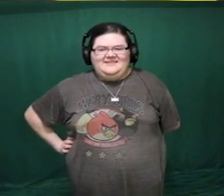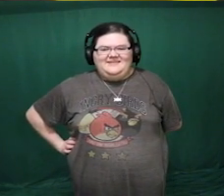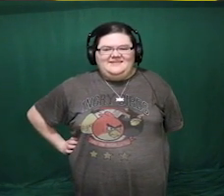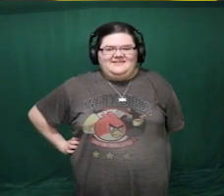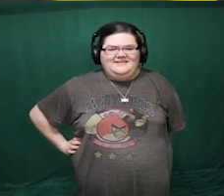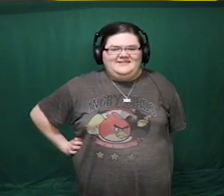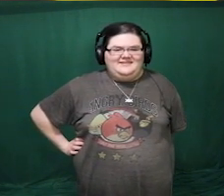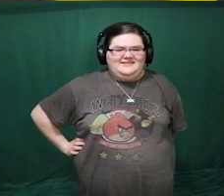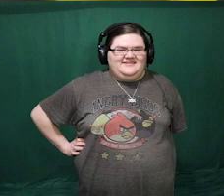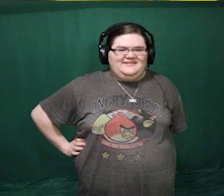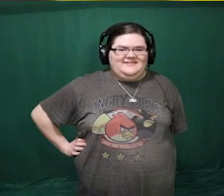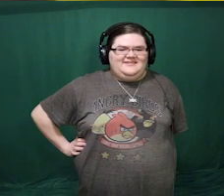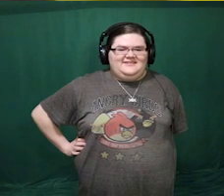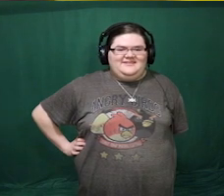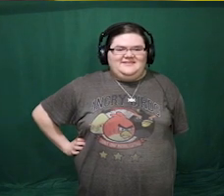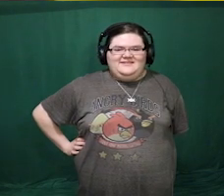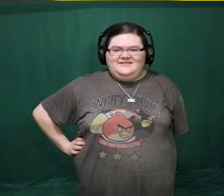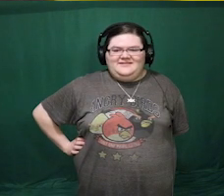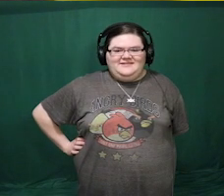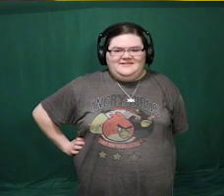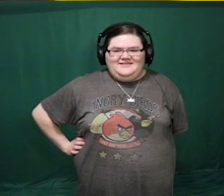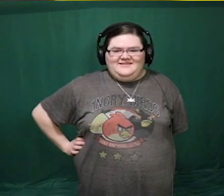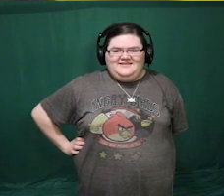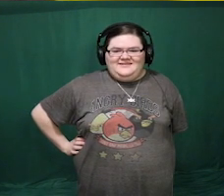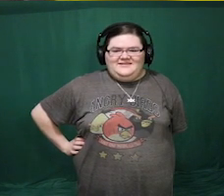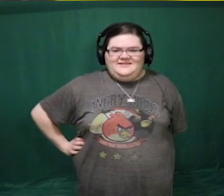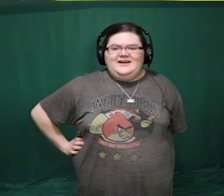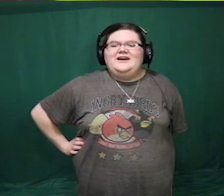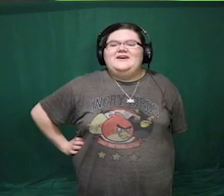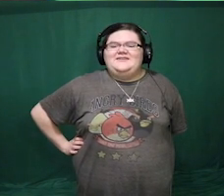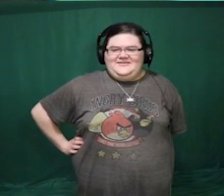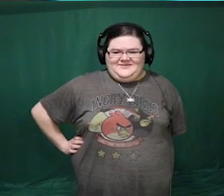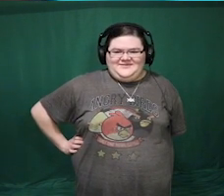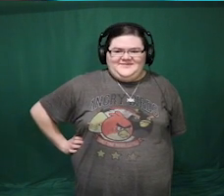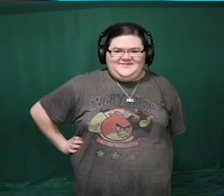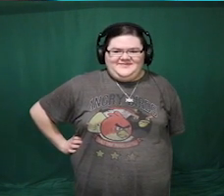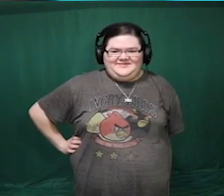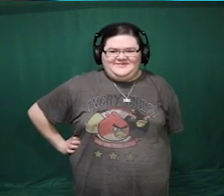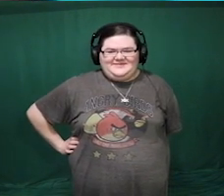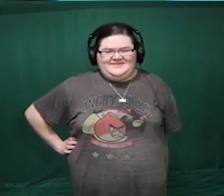brain? Russia. It's obviously Russia.